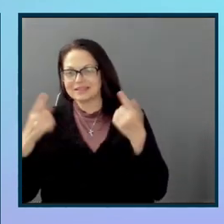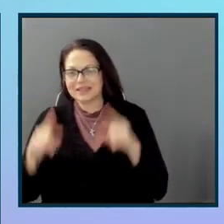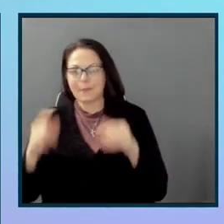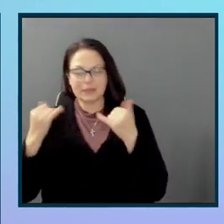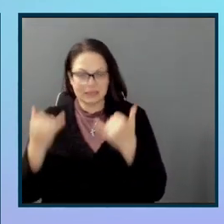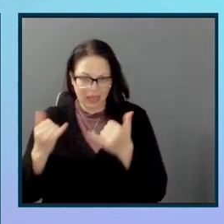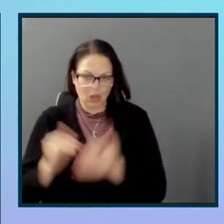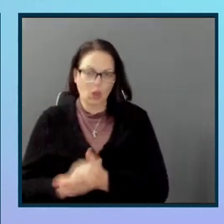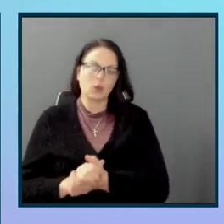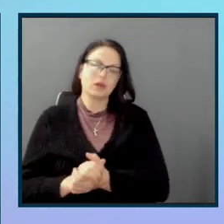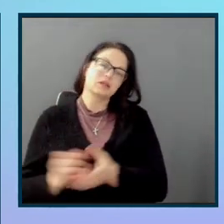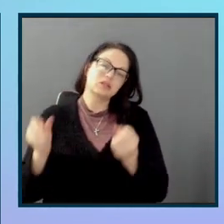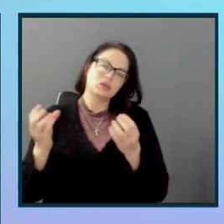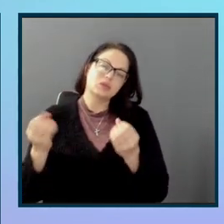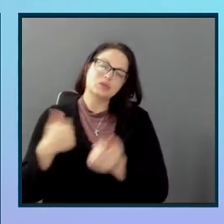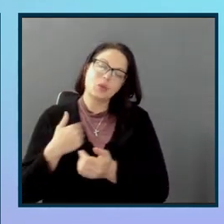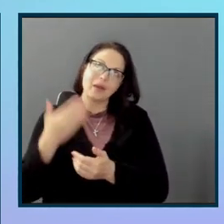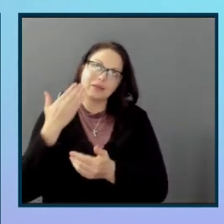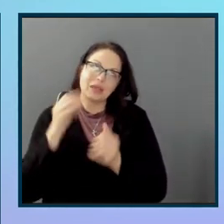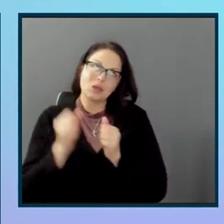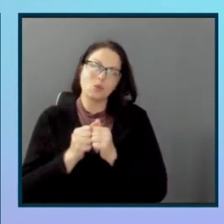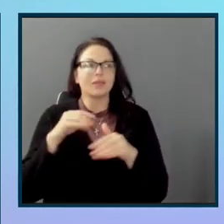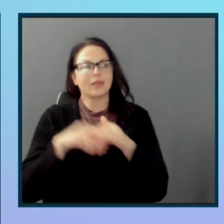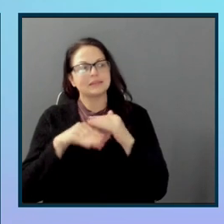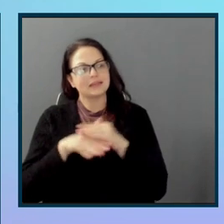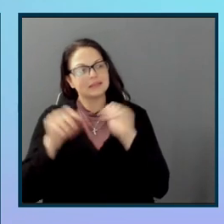think with accessibility and how we,